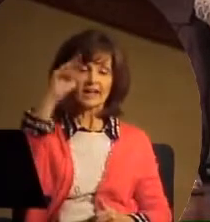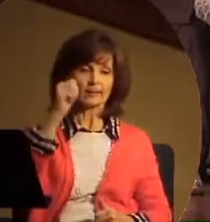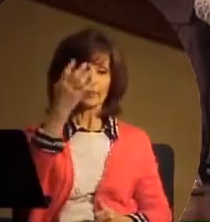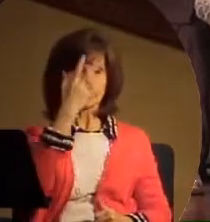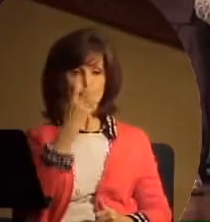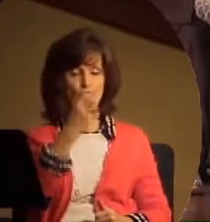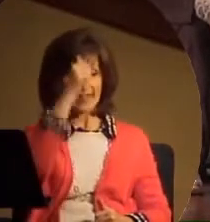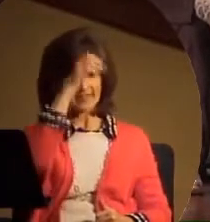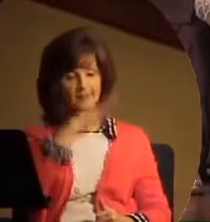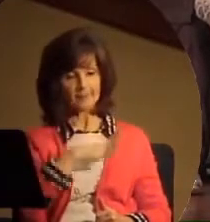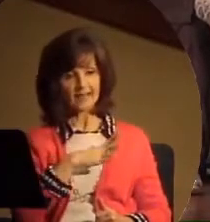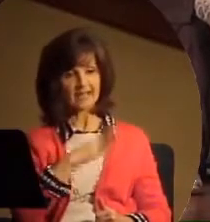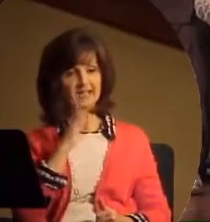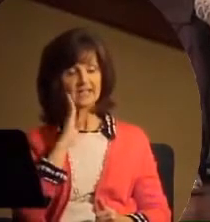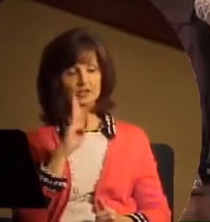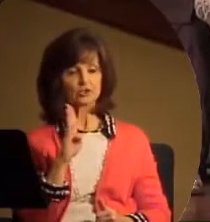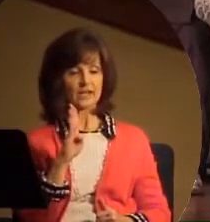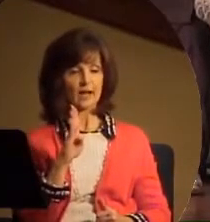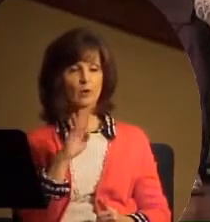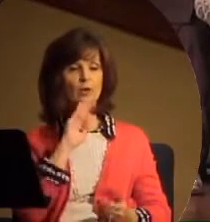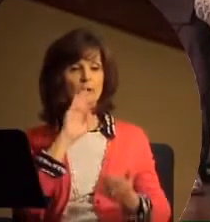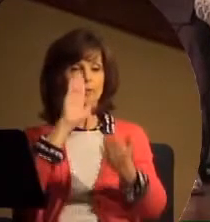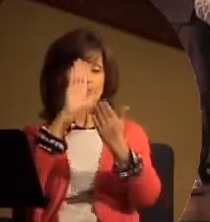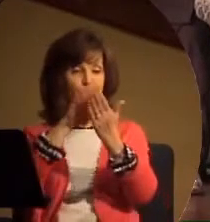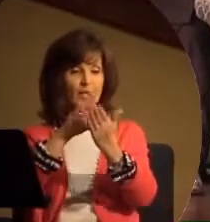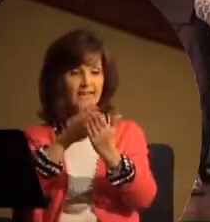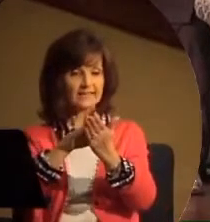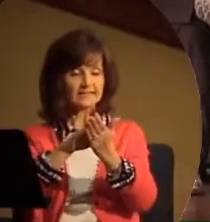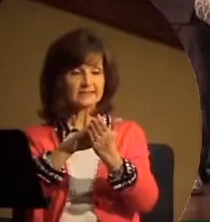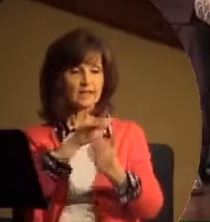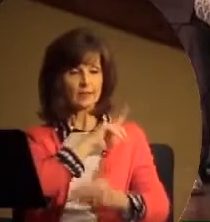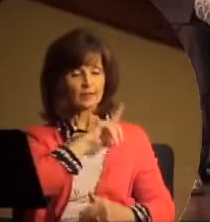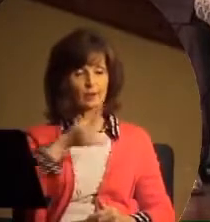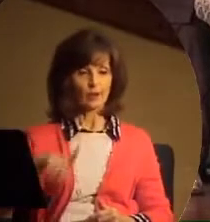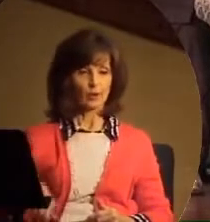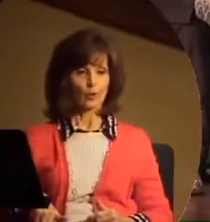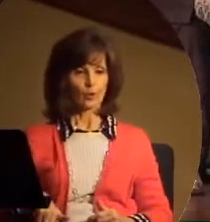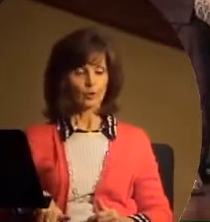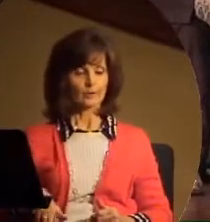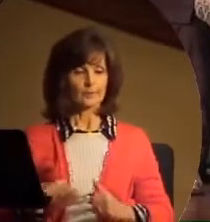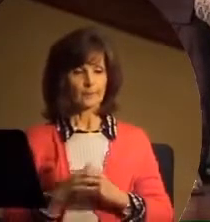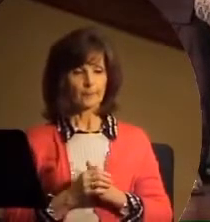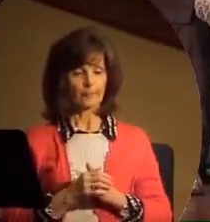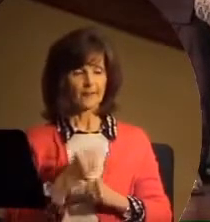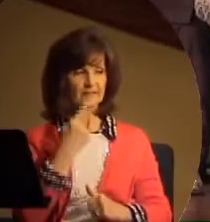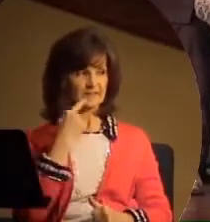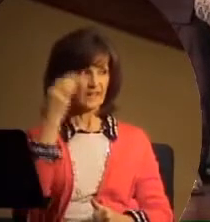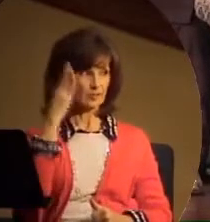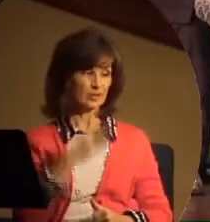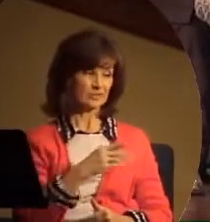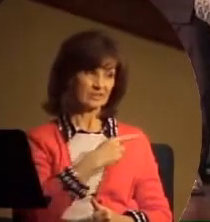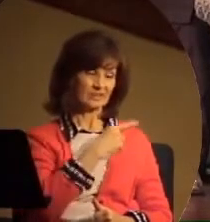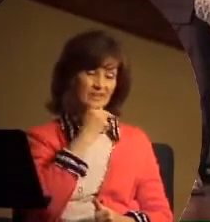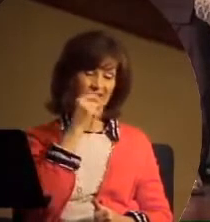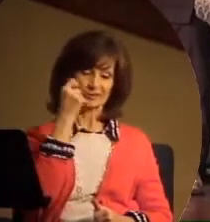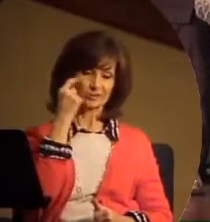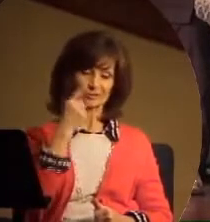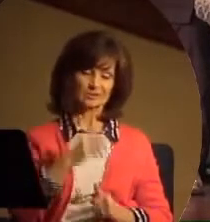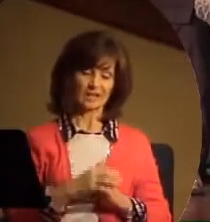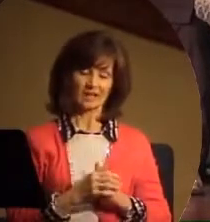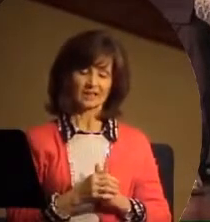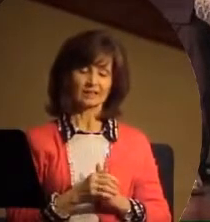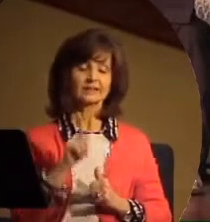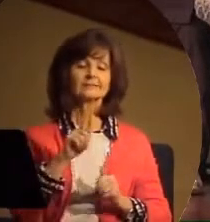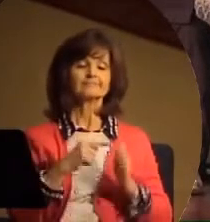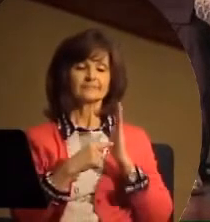of man shall even praise the Lord. You say, preacher, I'm lost. I get it. Let me give